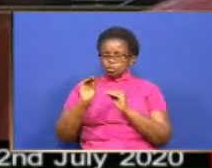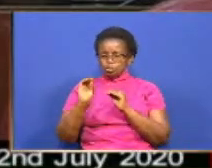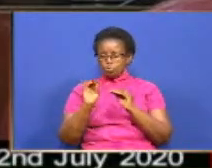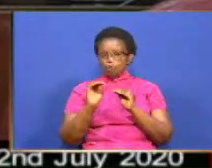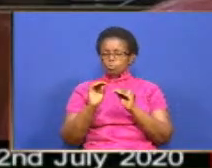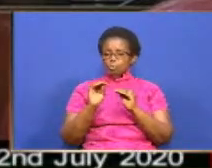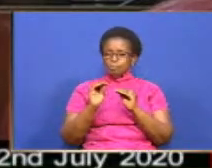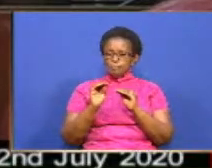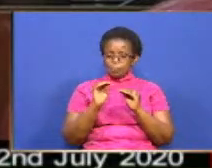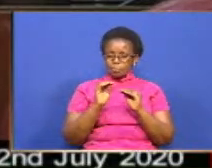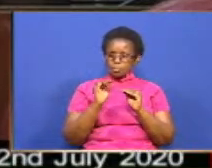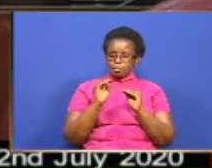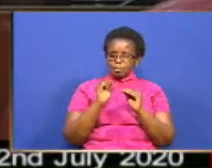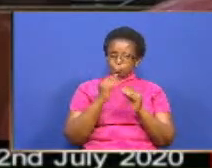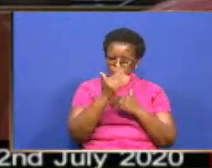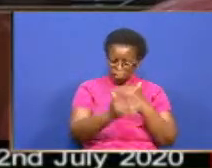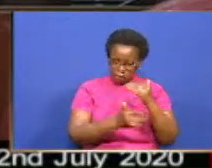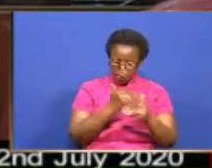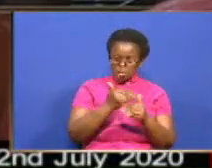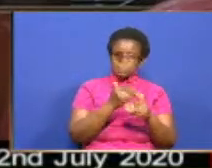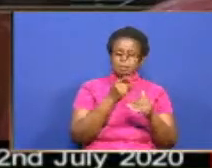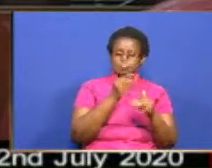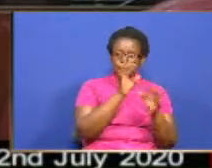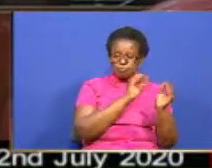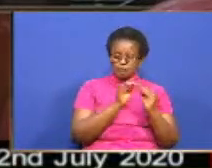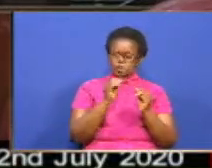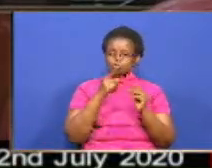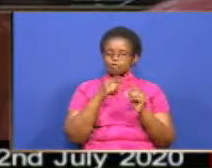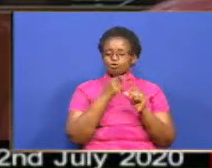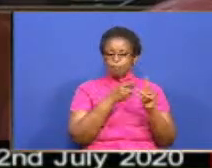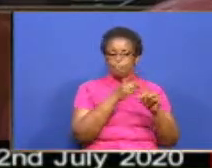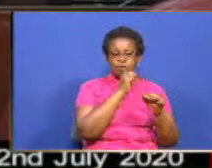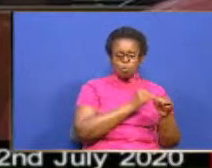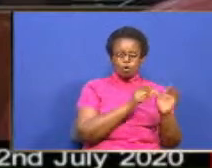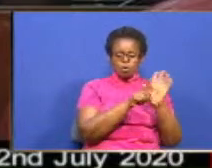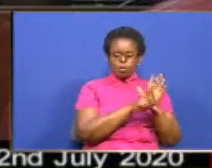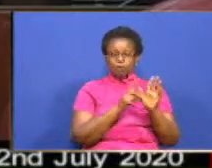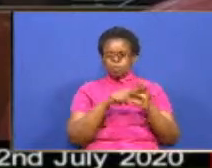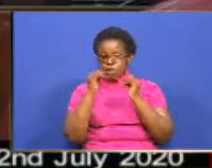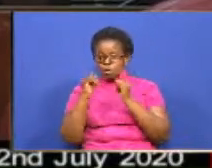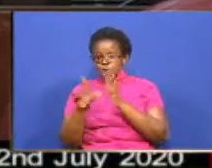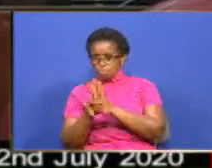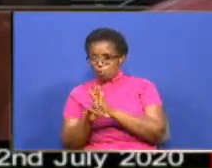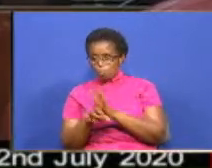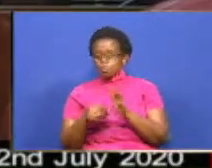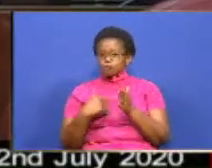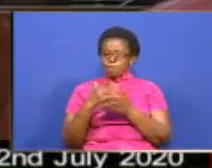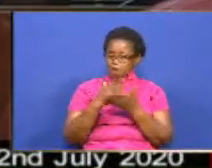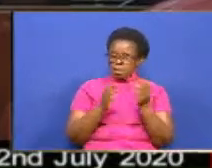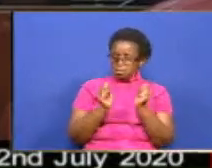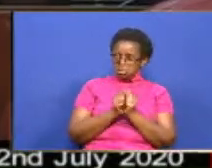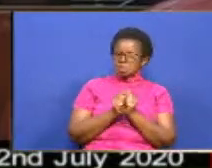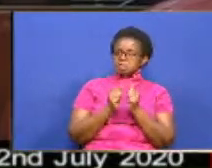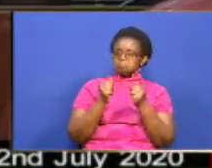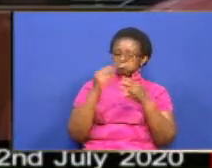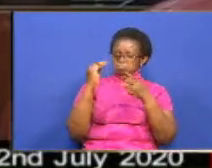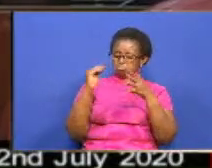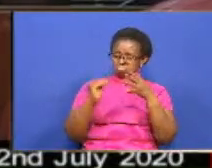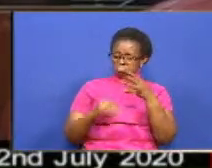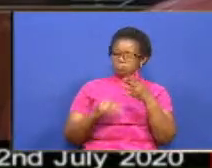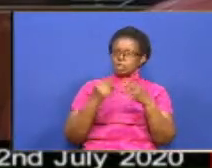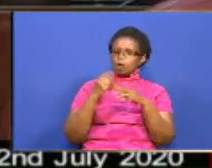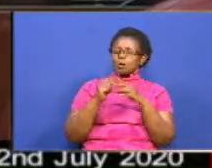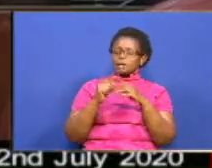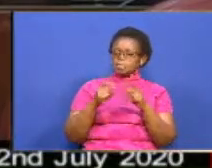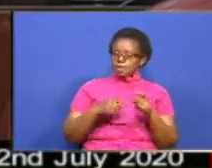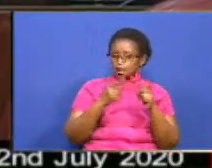law to the new law when passed by this Parliament. And obviously, Part 10 then contains provisions on delegated